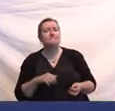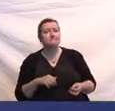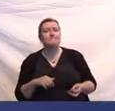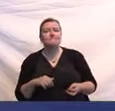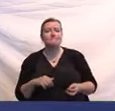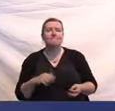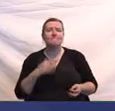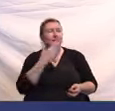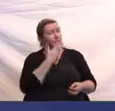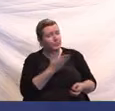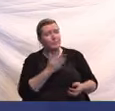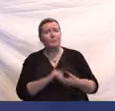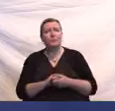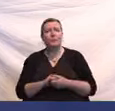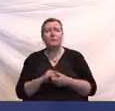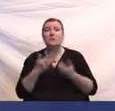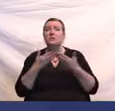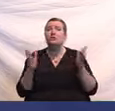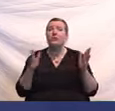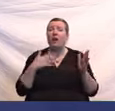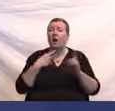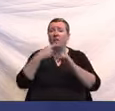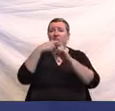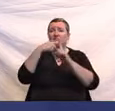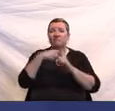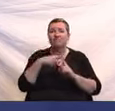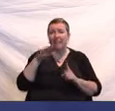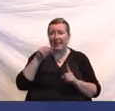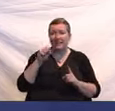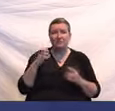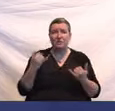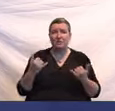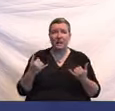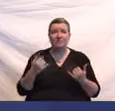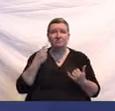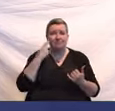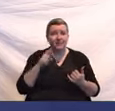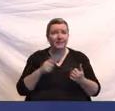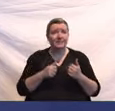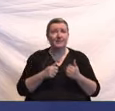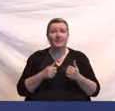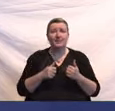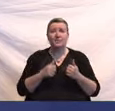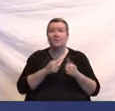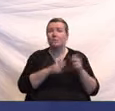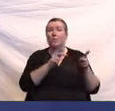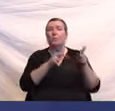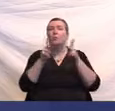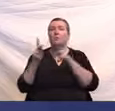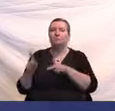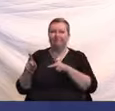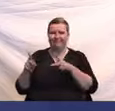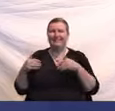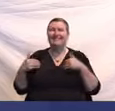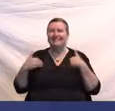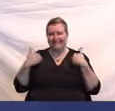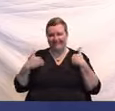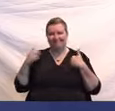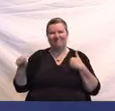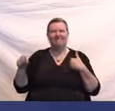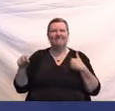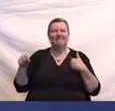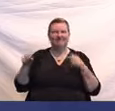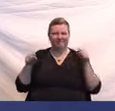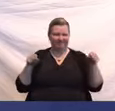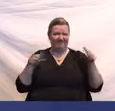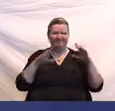you. Generally, our cases these days we're seeing proportionately are impacting the younger populations in general more